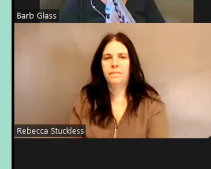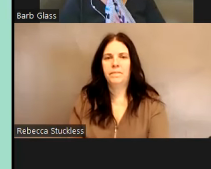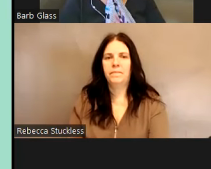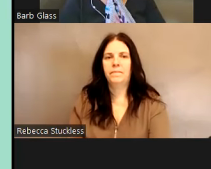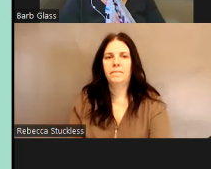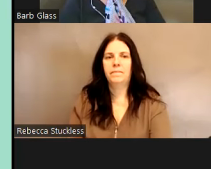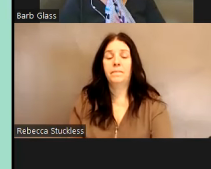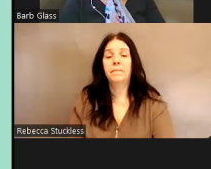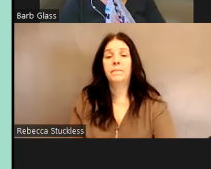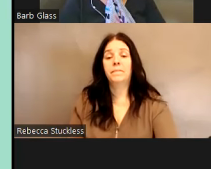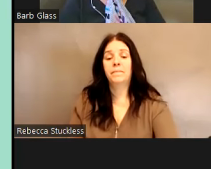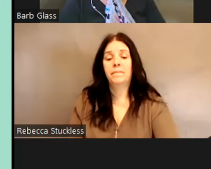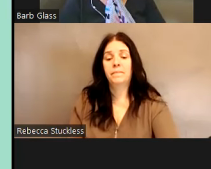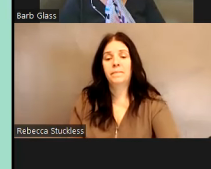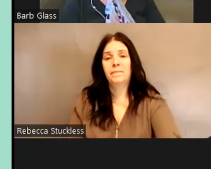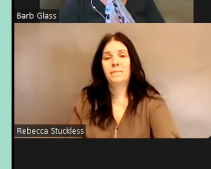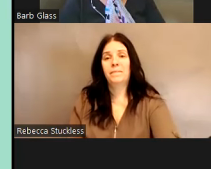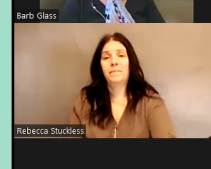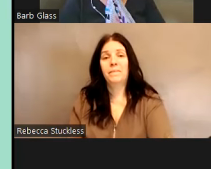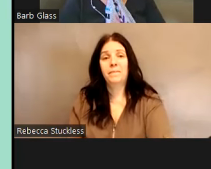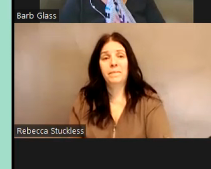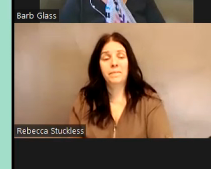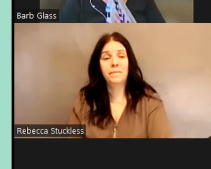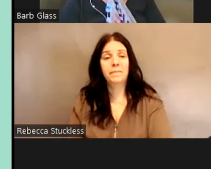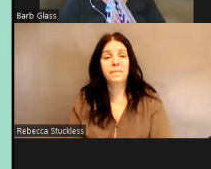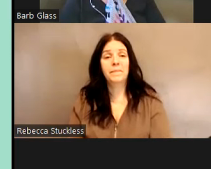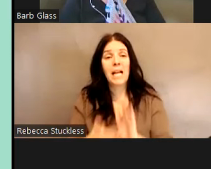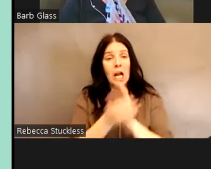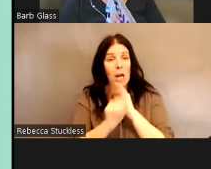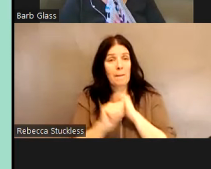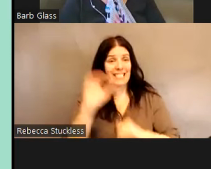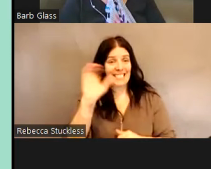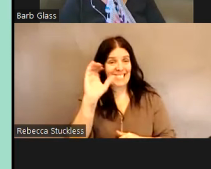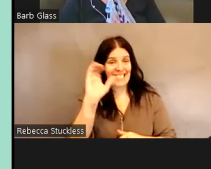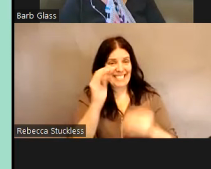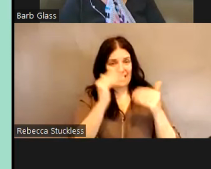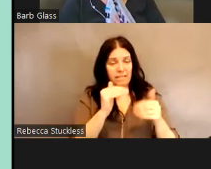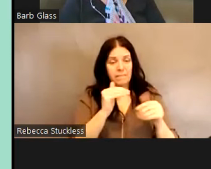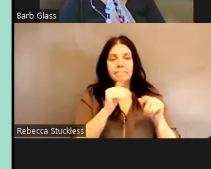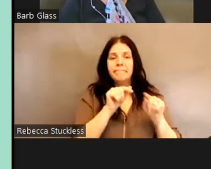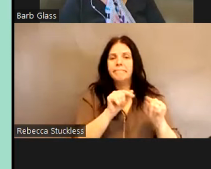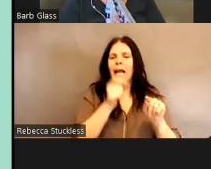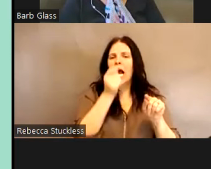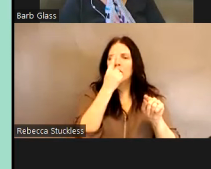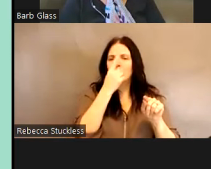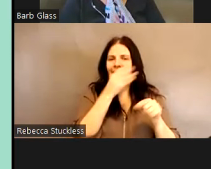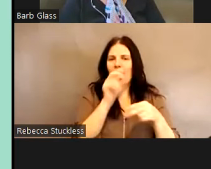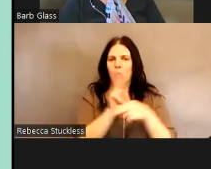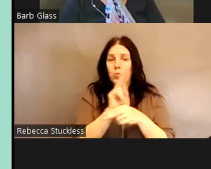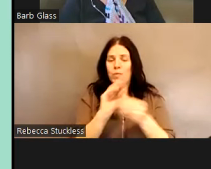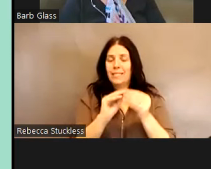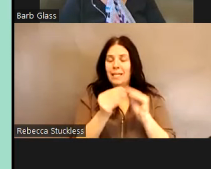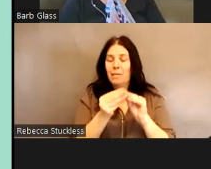Competency C is understand and use numbers, which interestingly